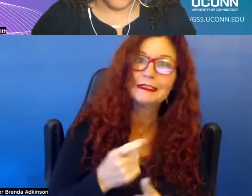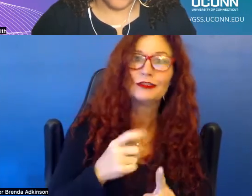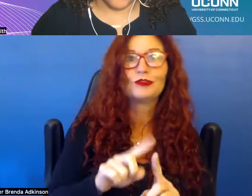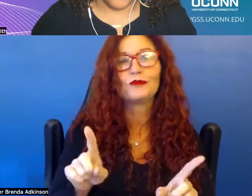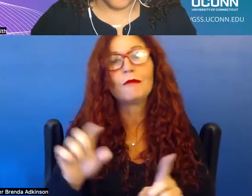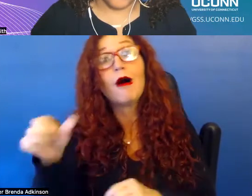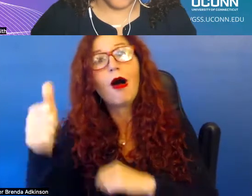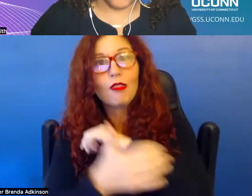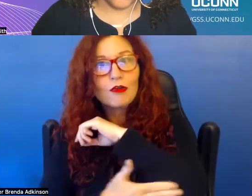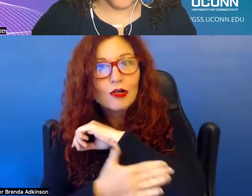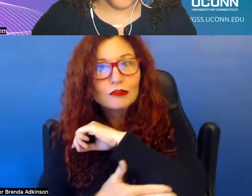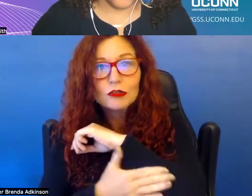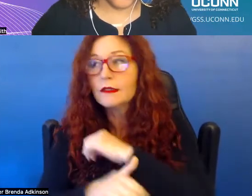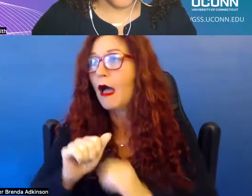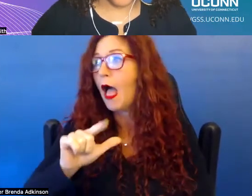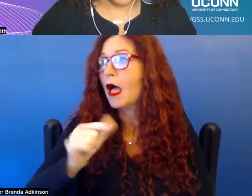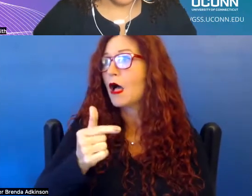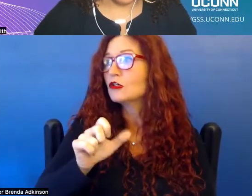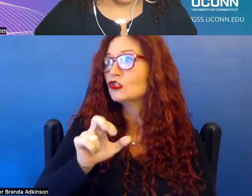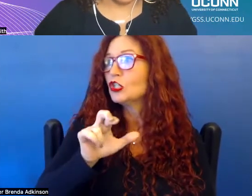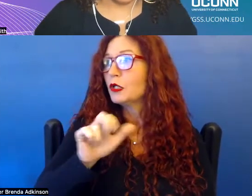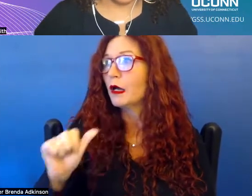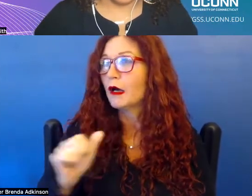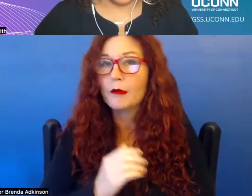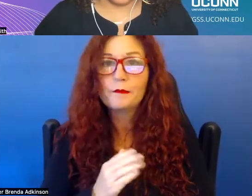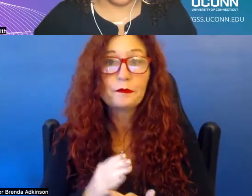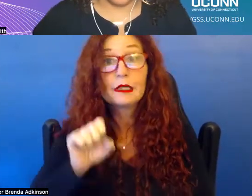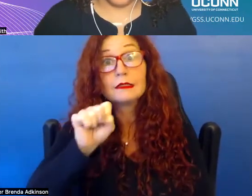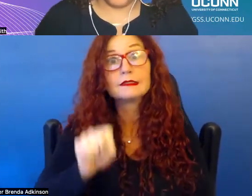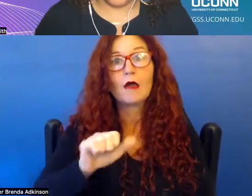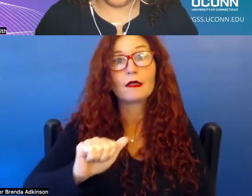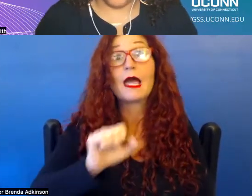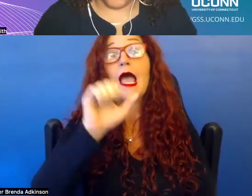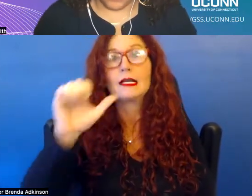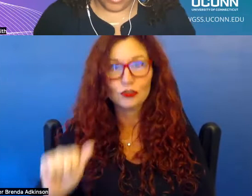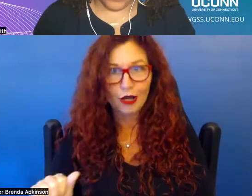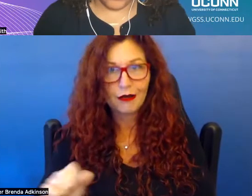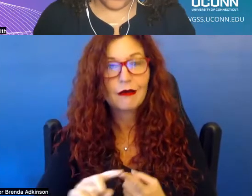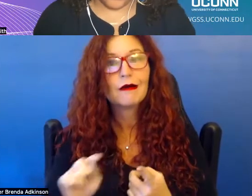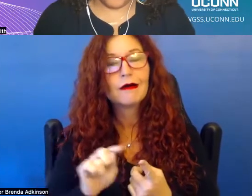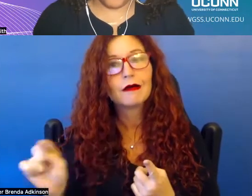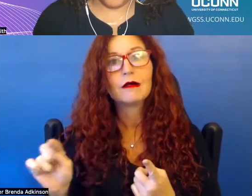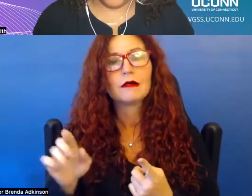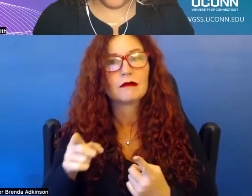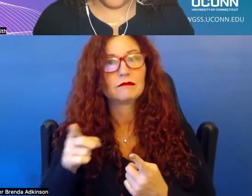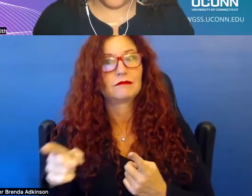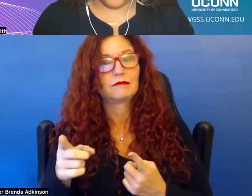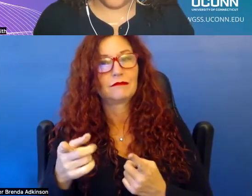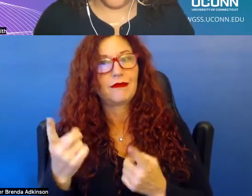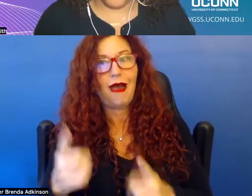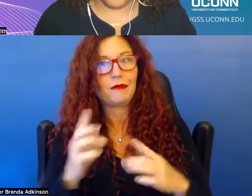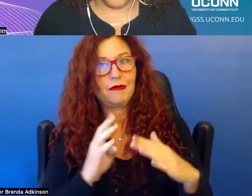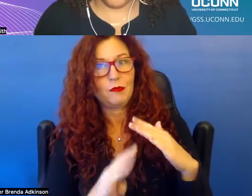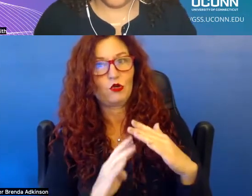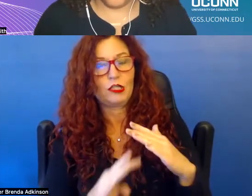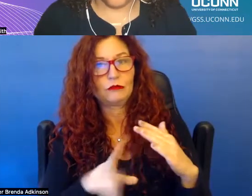other countries in Africa, from South Asia, who because of forced migration, colonization, were living in Europe, and they